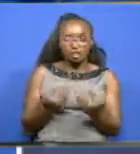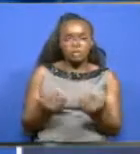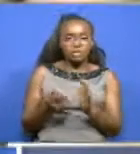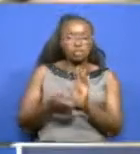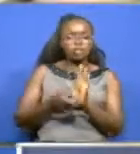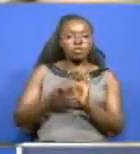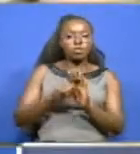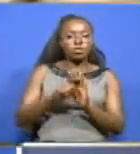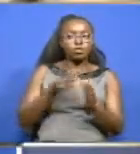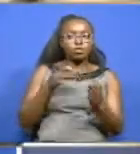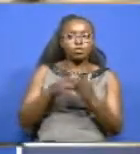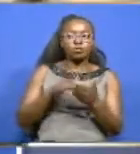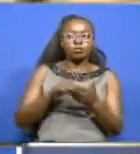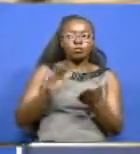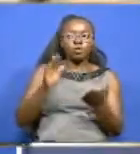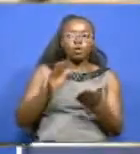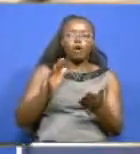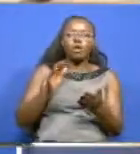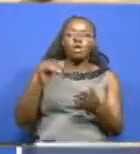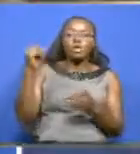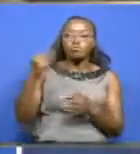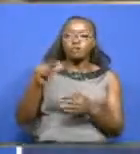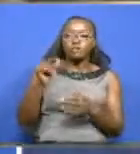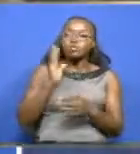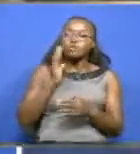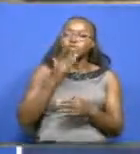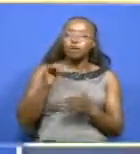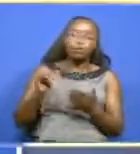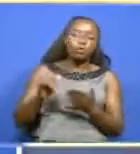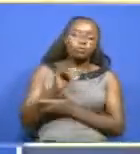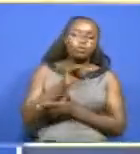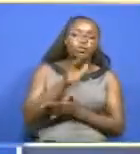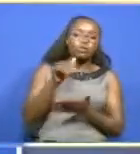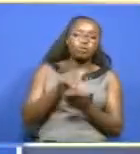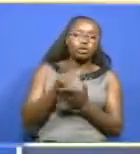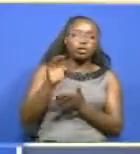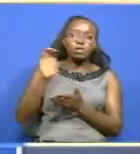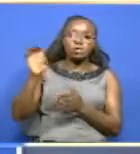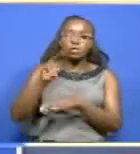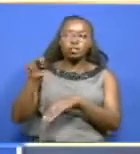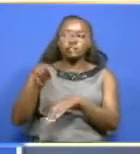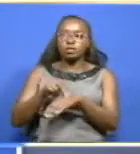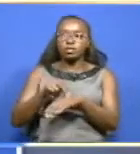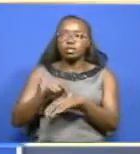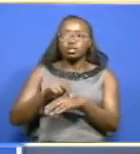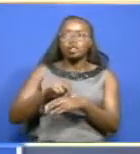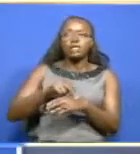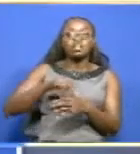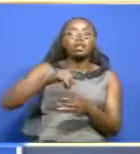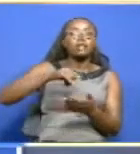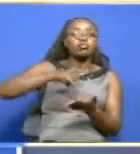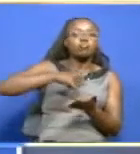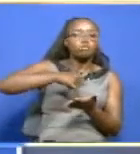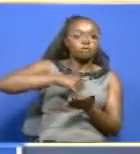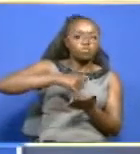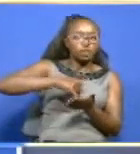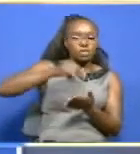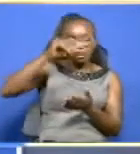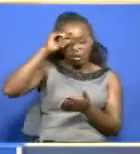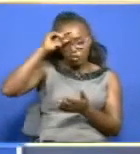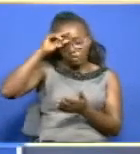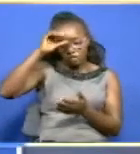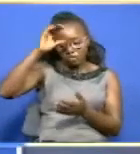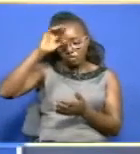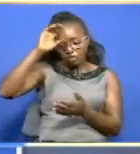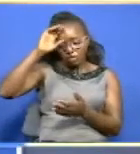that hinder more vegetables and flour exports to the Middle East nation. Iran government can consider supporting the development